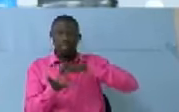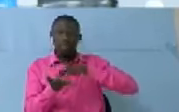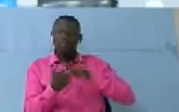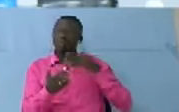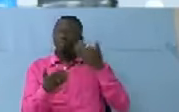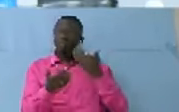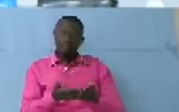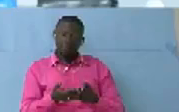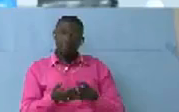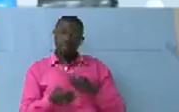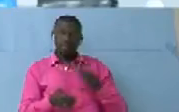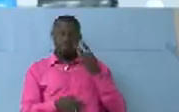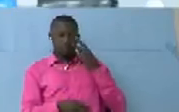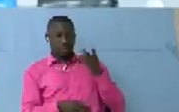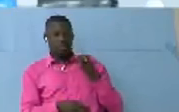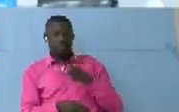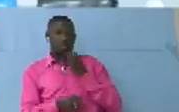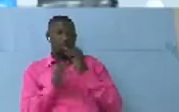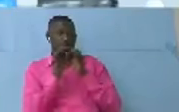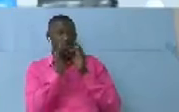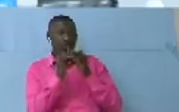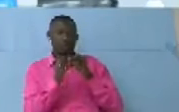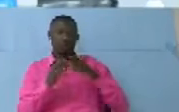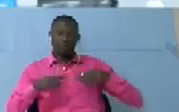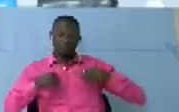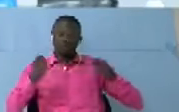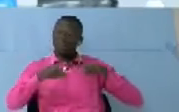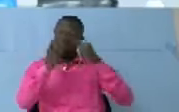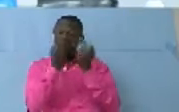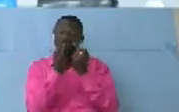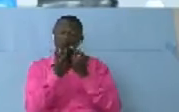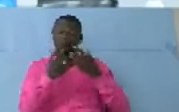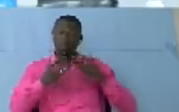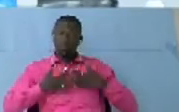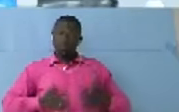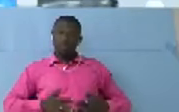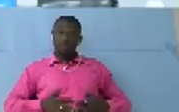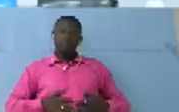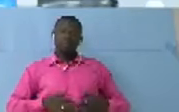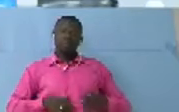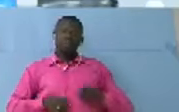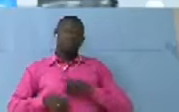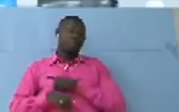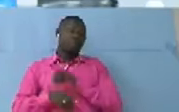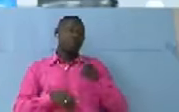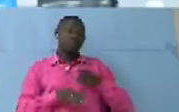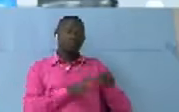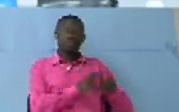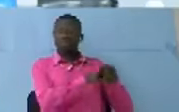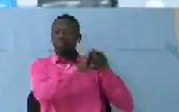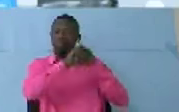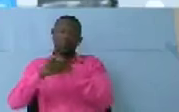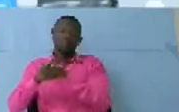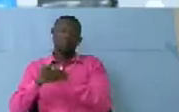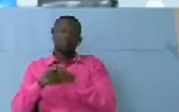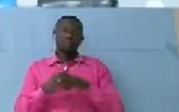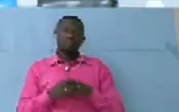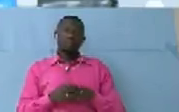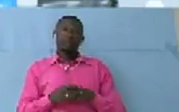Bondi. And then we saw them telling Solo to remove everything that was on his body. So in Atata. So they went with him. He bent